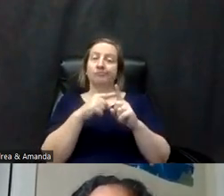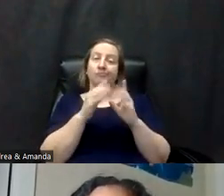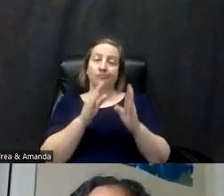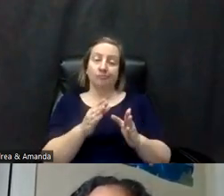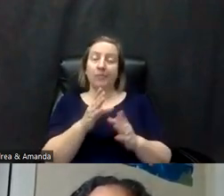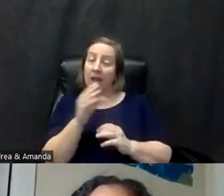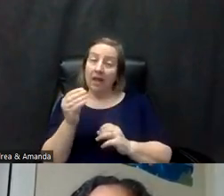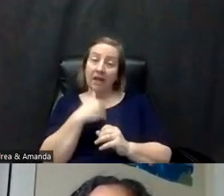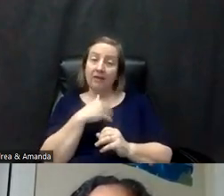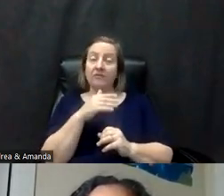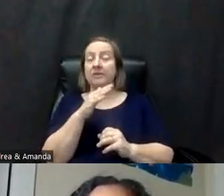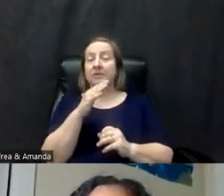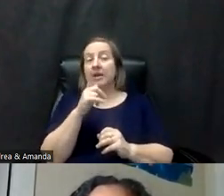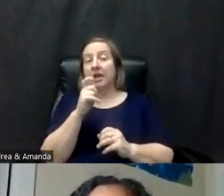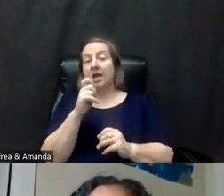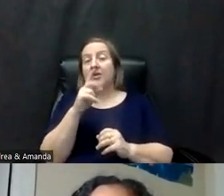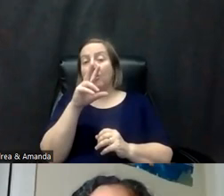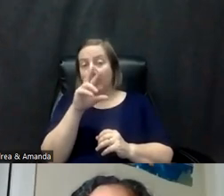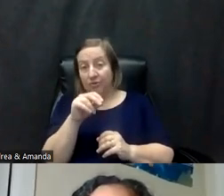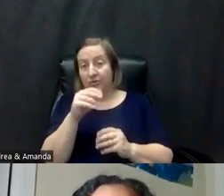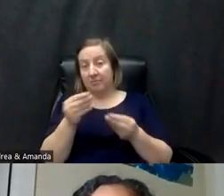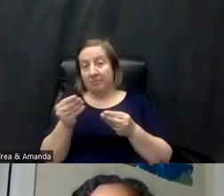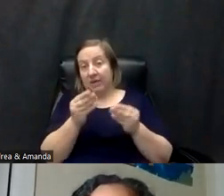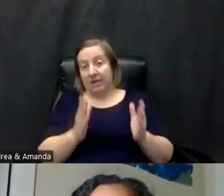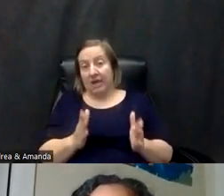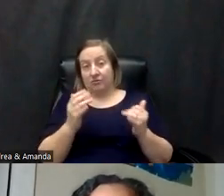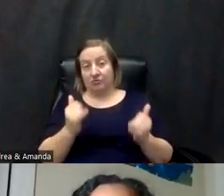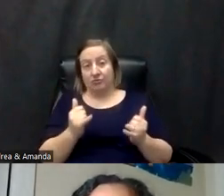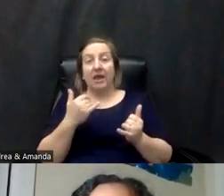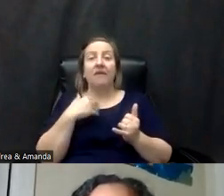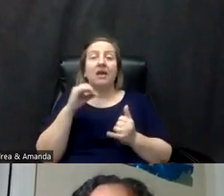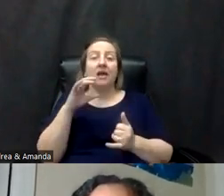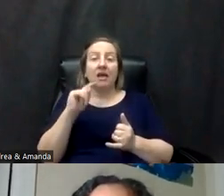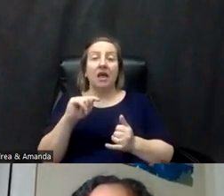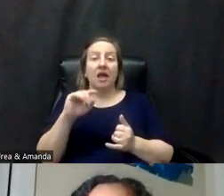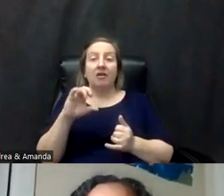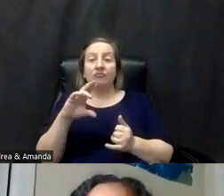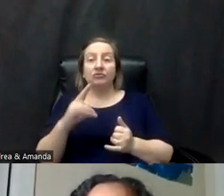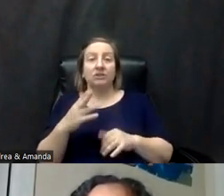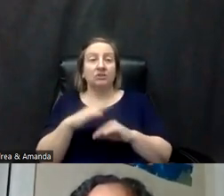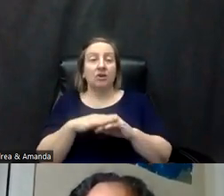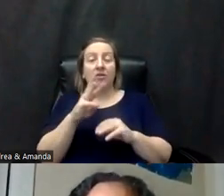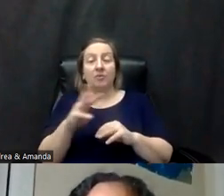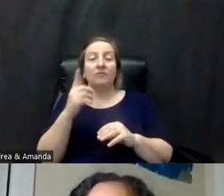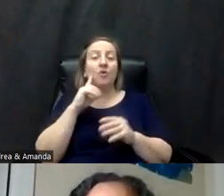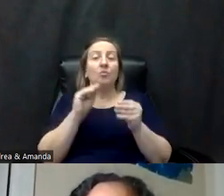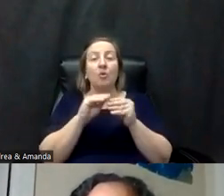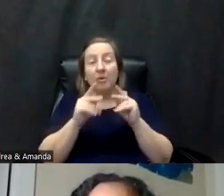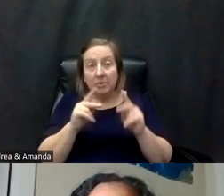And they have 130 mediators right now, but they also have outreach on their webpage for more